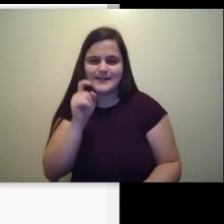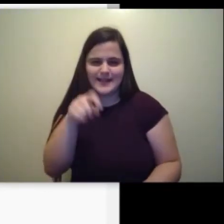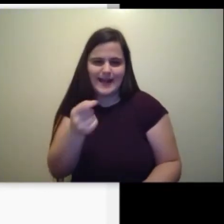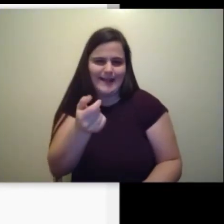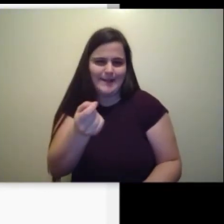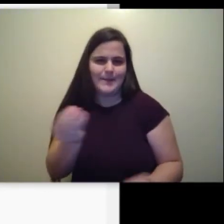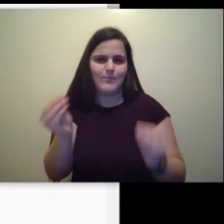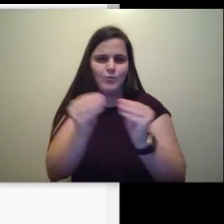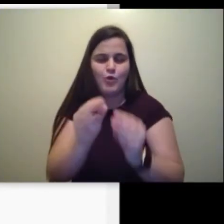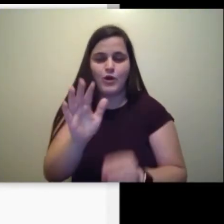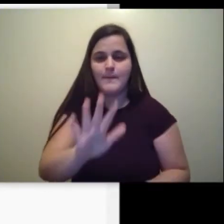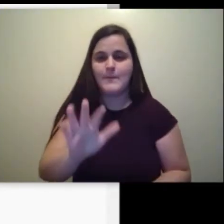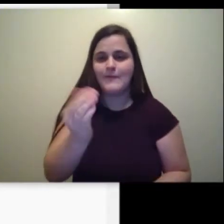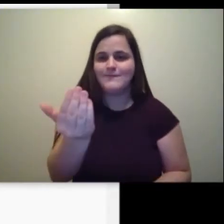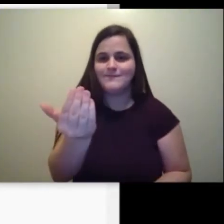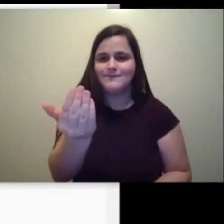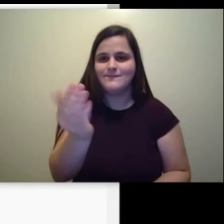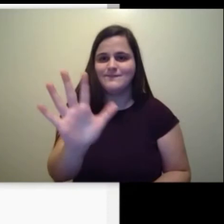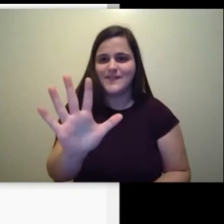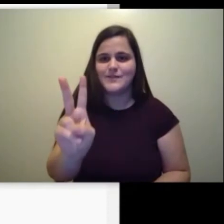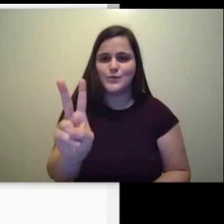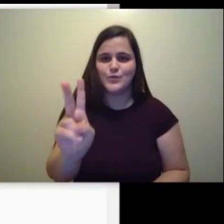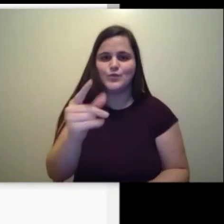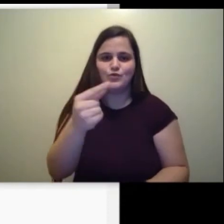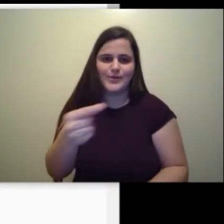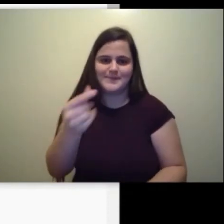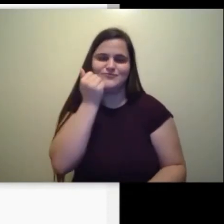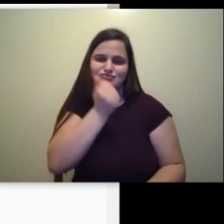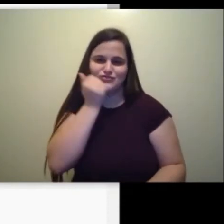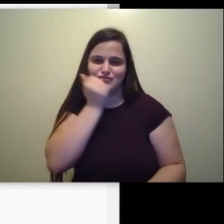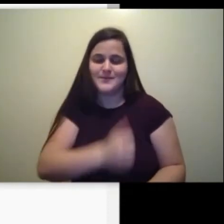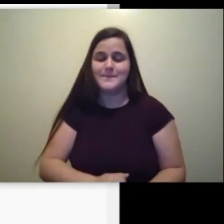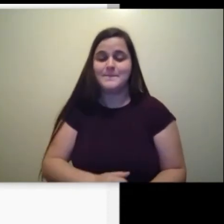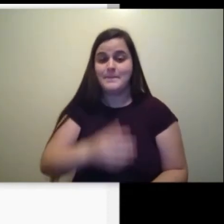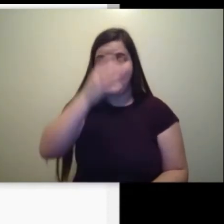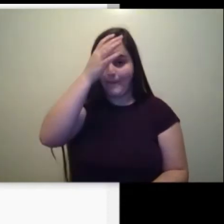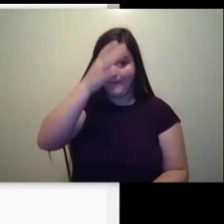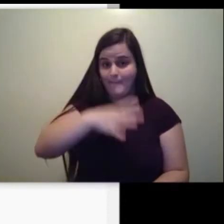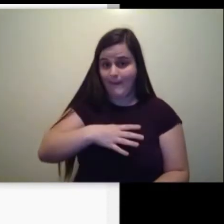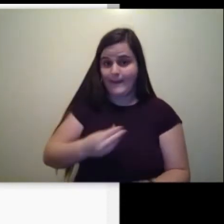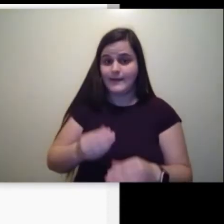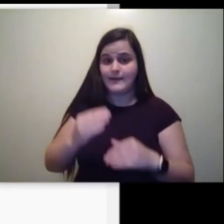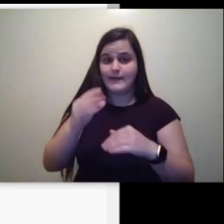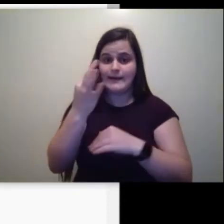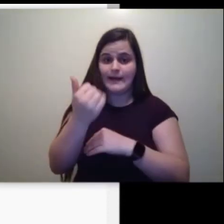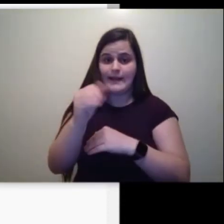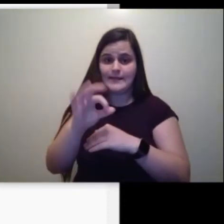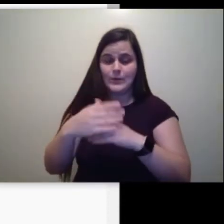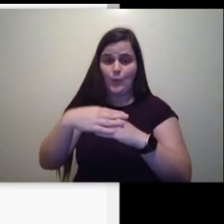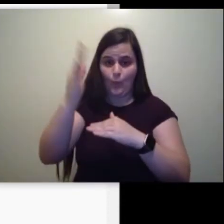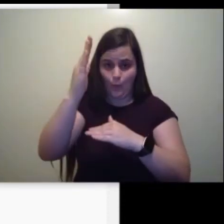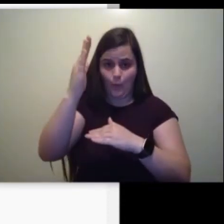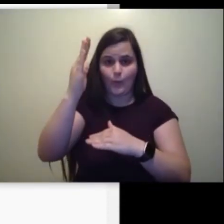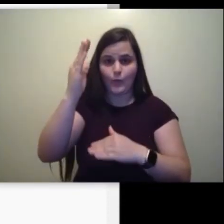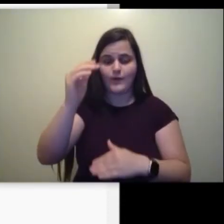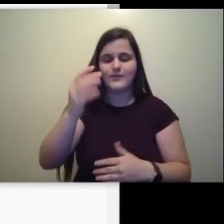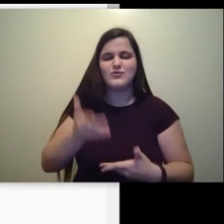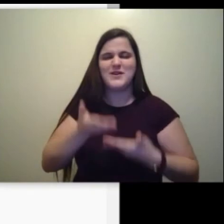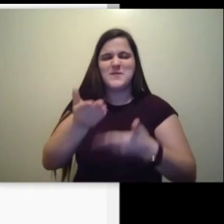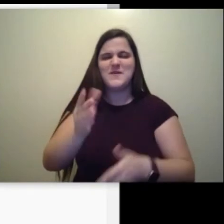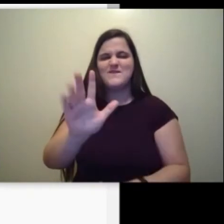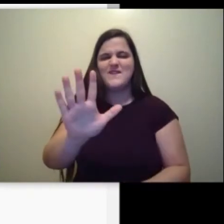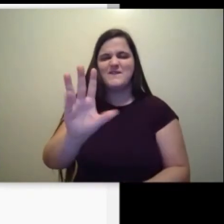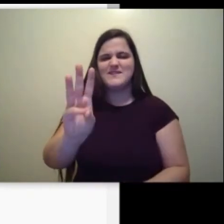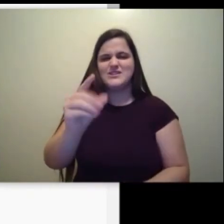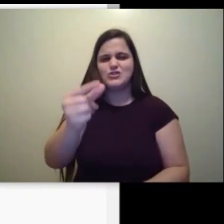52 grams per day. And males 19 and older are recommended to get 56 grams per